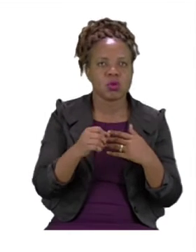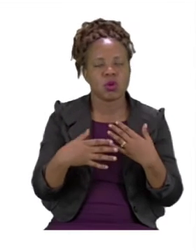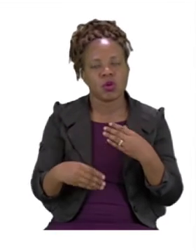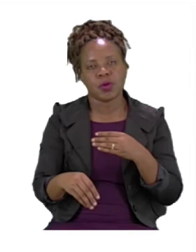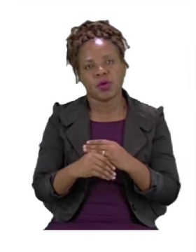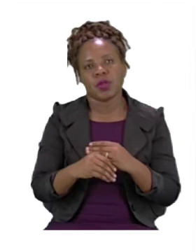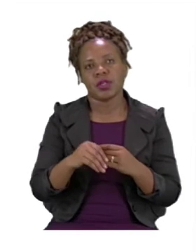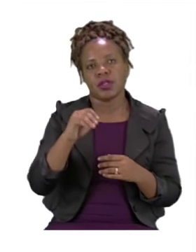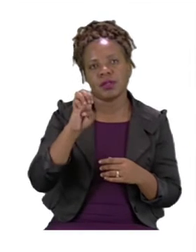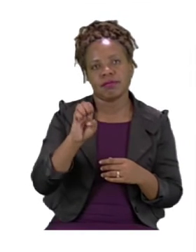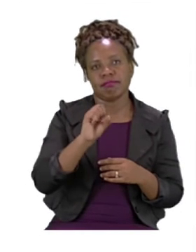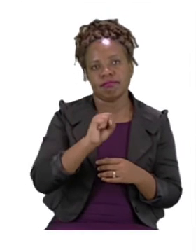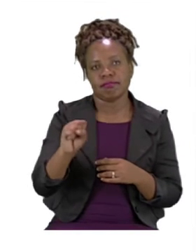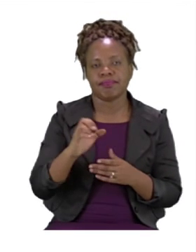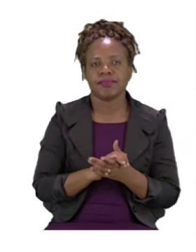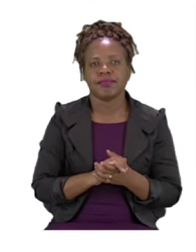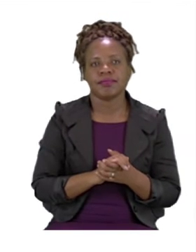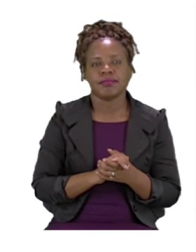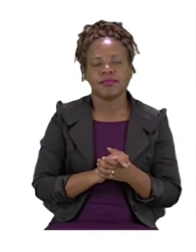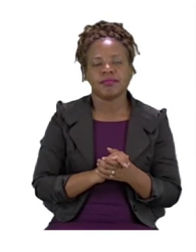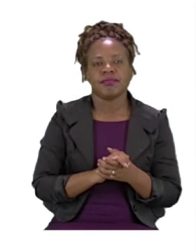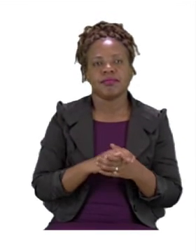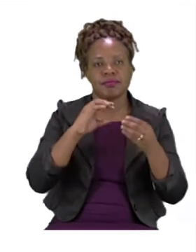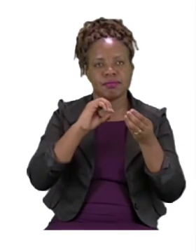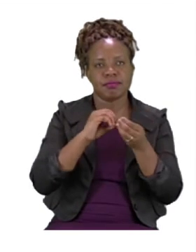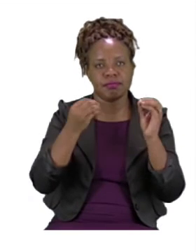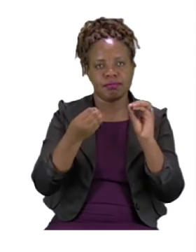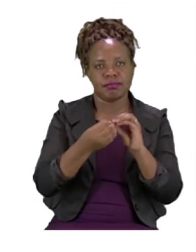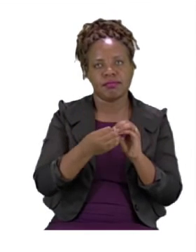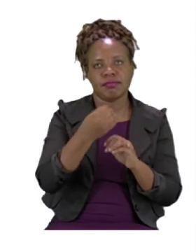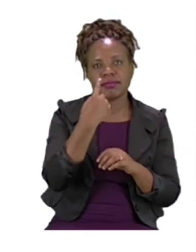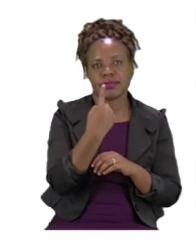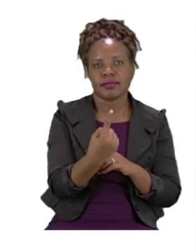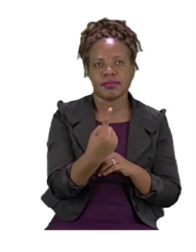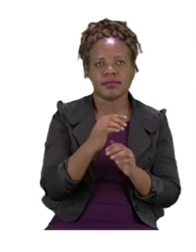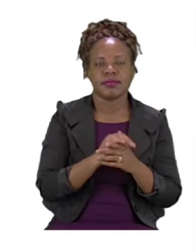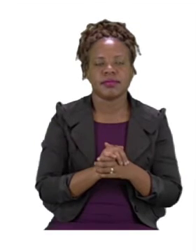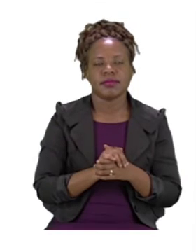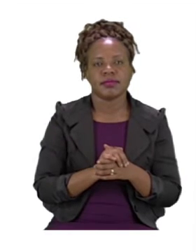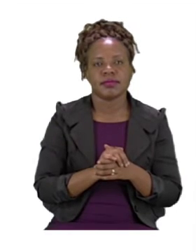s or es. Let's read number 1 together. It says,